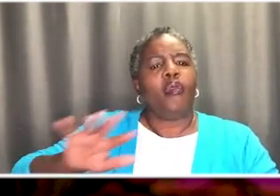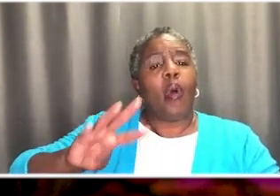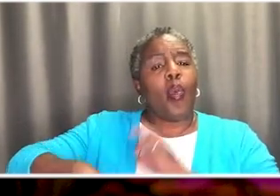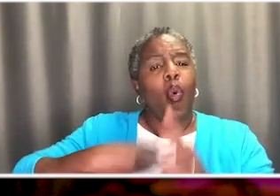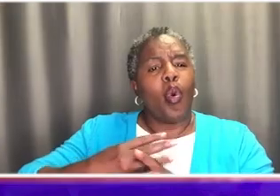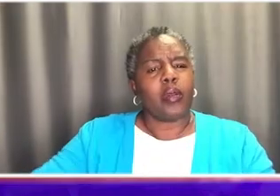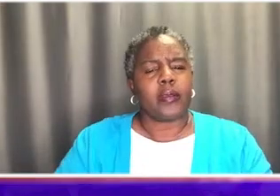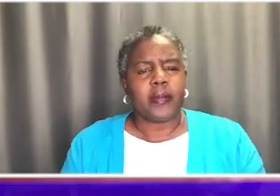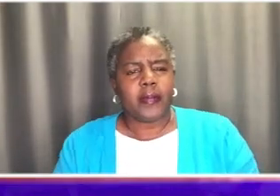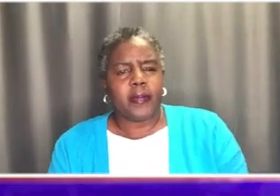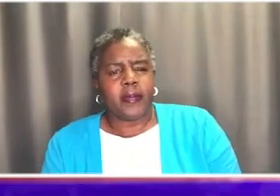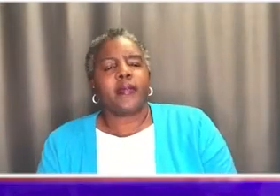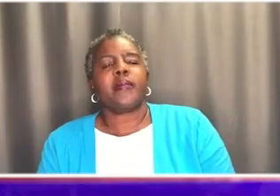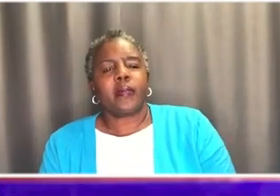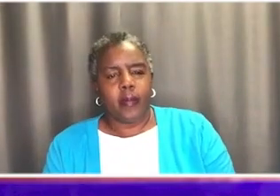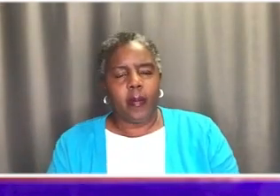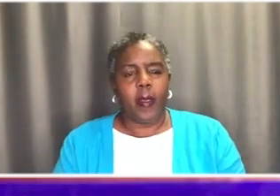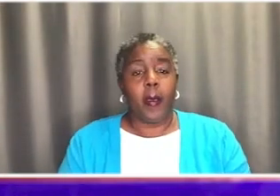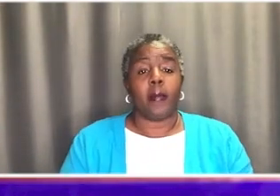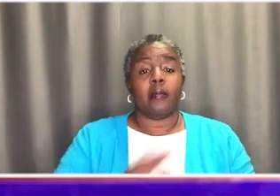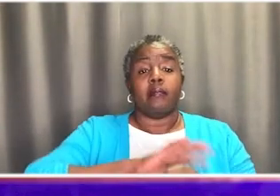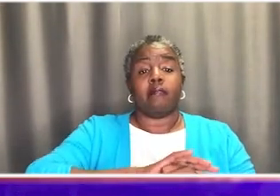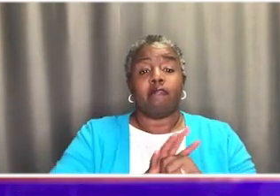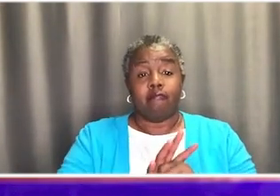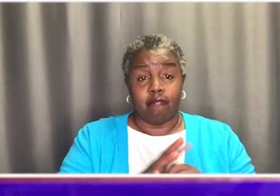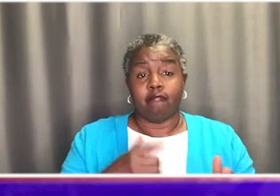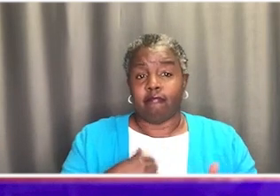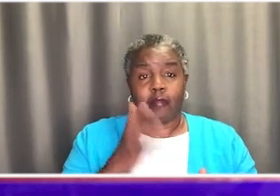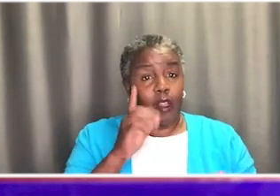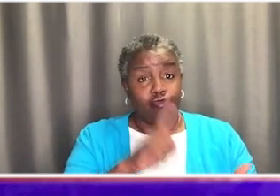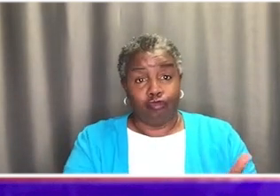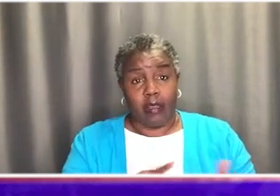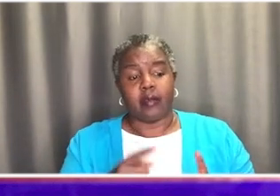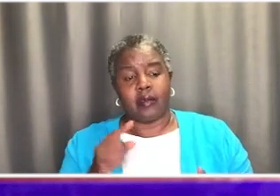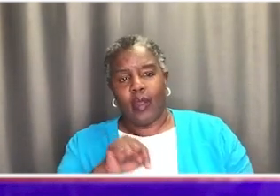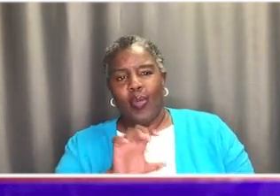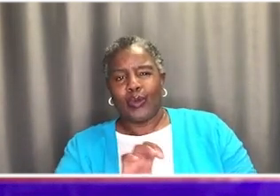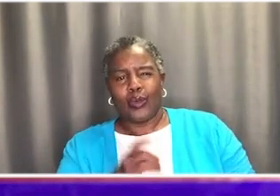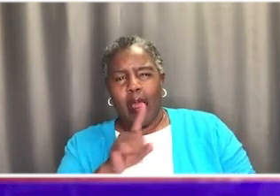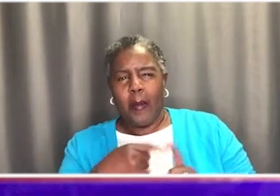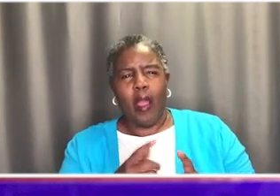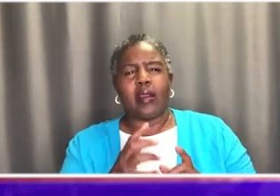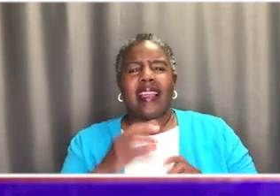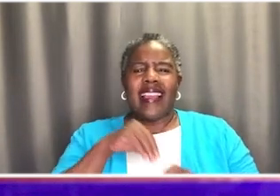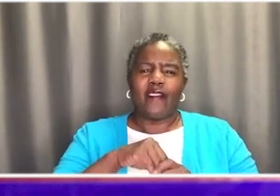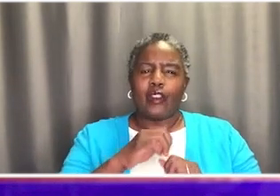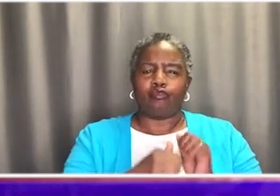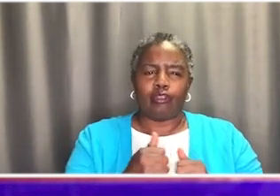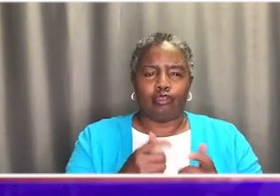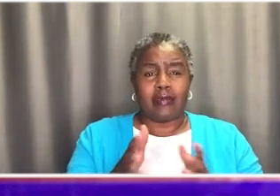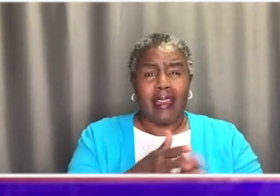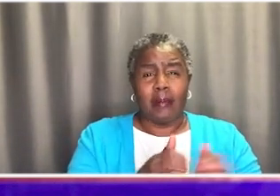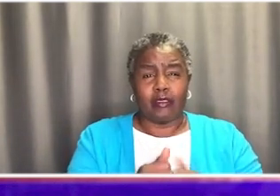world. The pandemic has given the church a reality check about its infrastructure damage. And